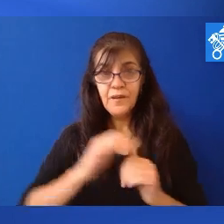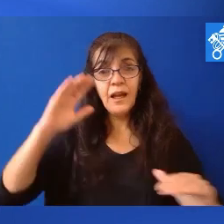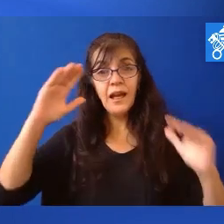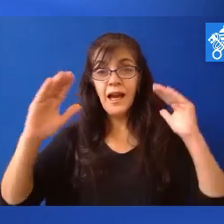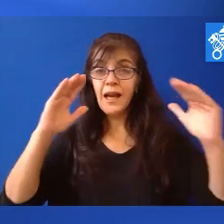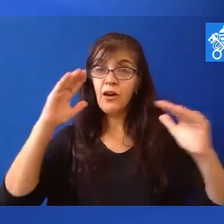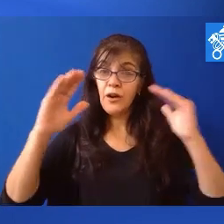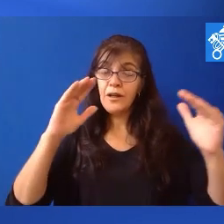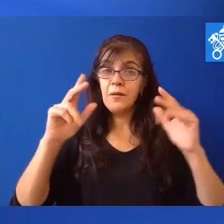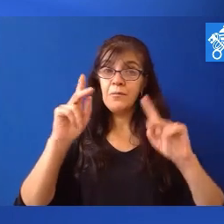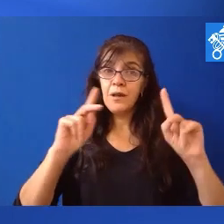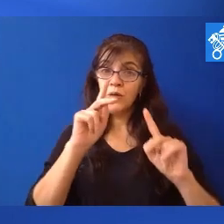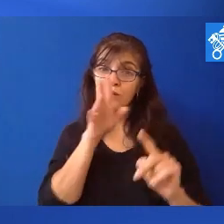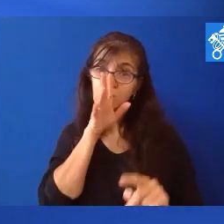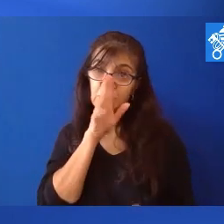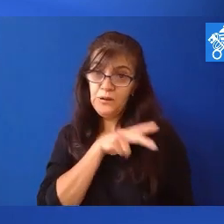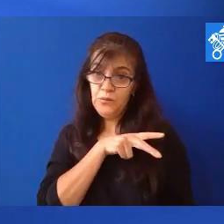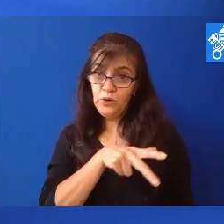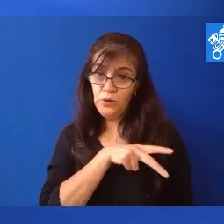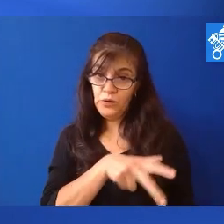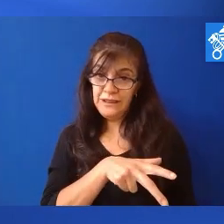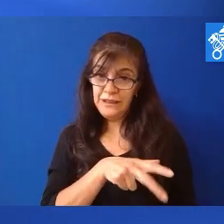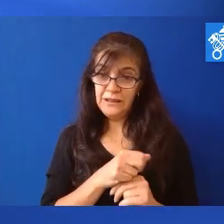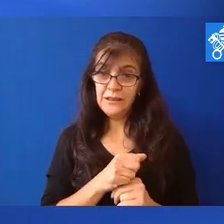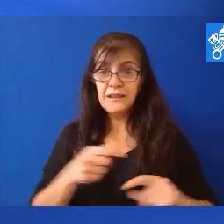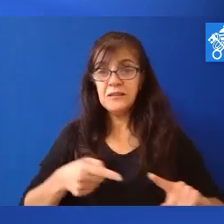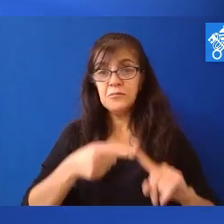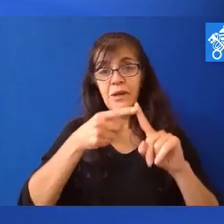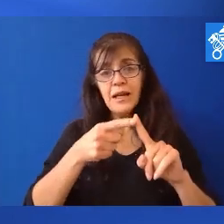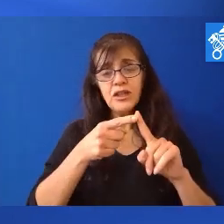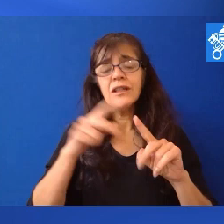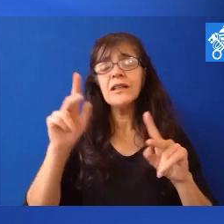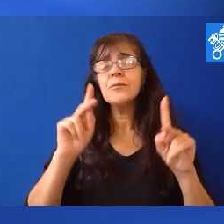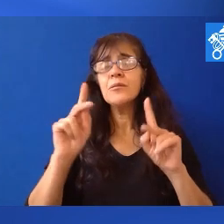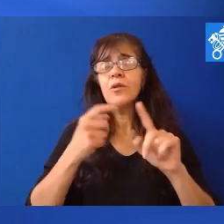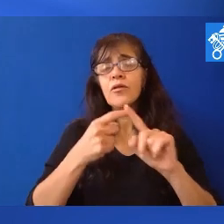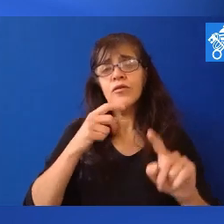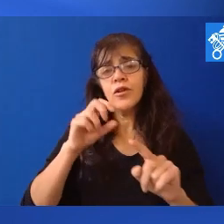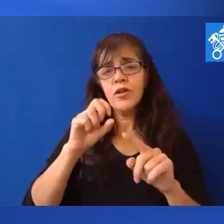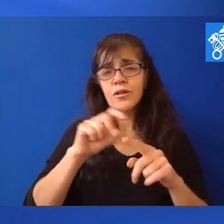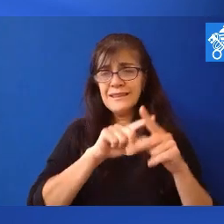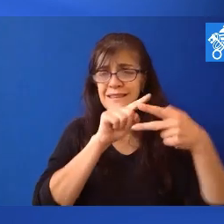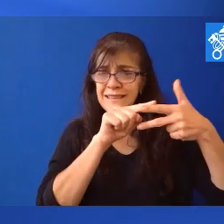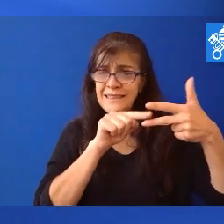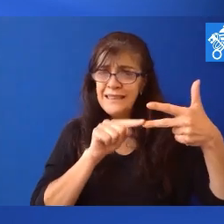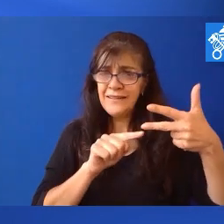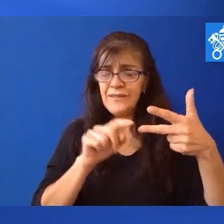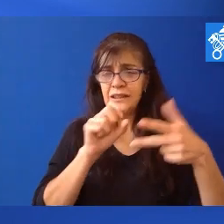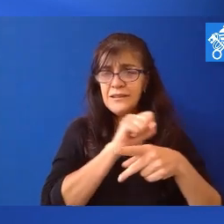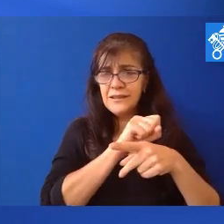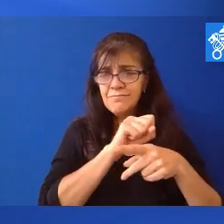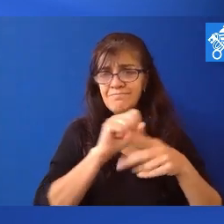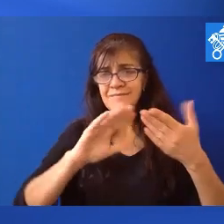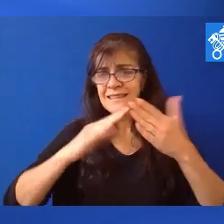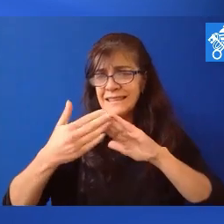Saúdo os I greet the Portuguese-speaking pilgrims, especially those from South Salvador da